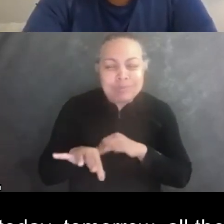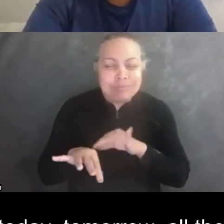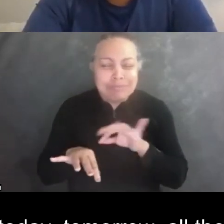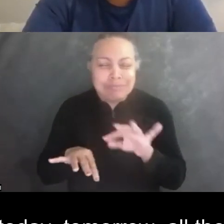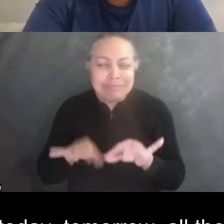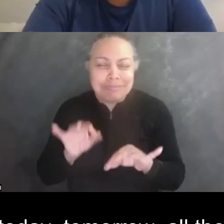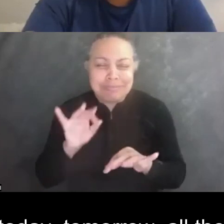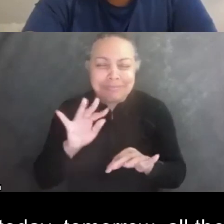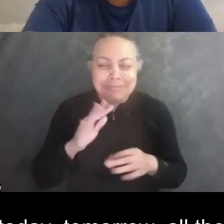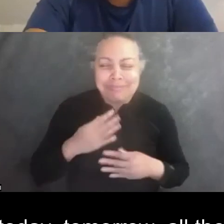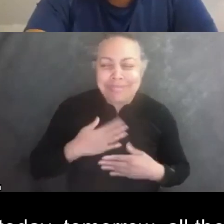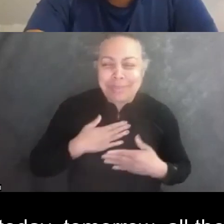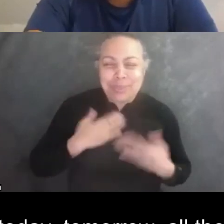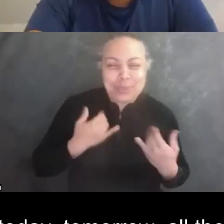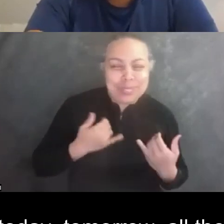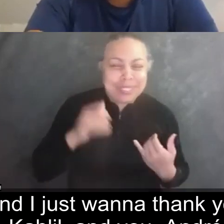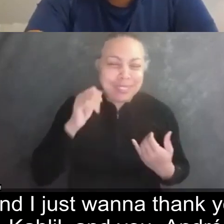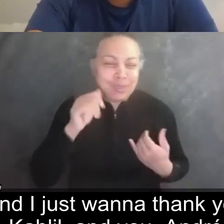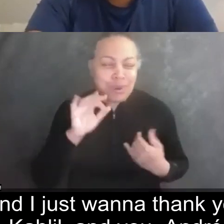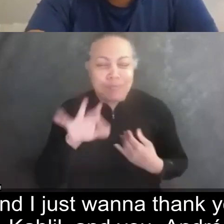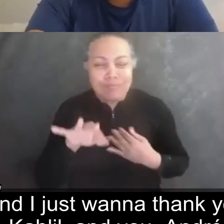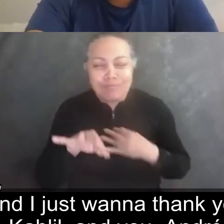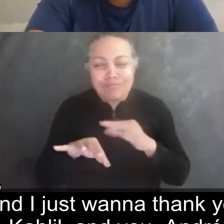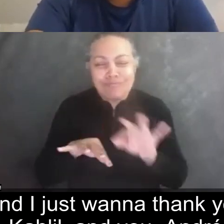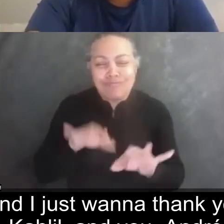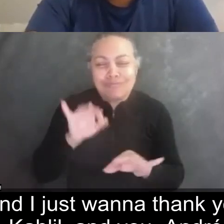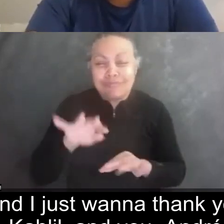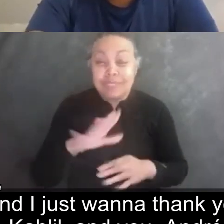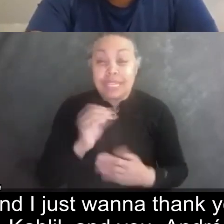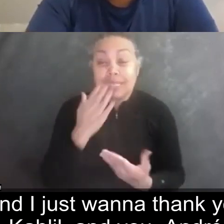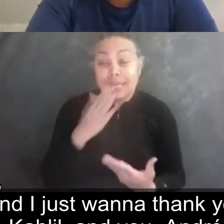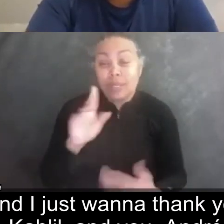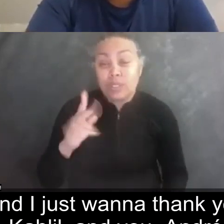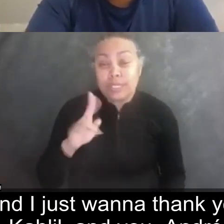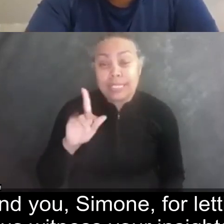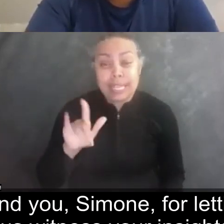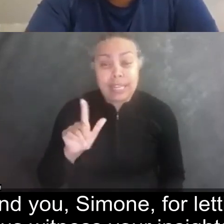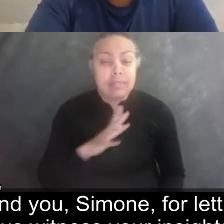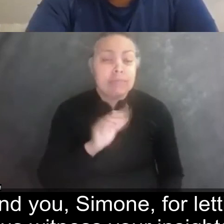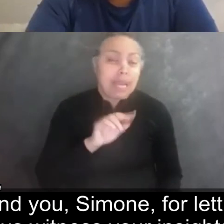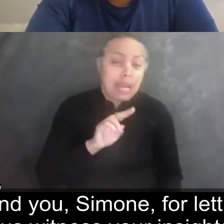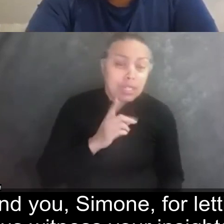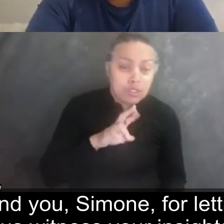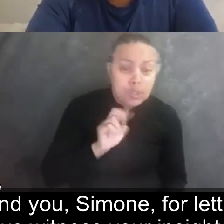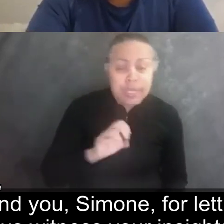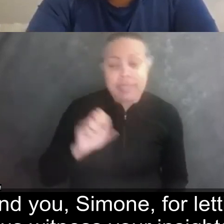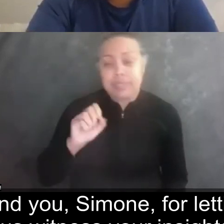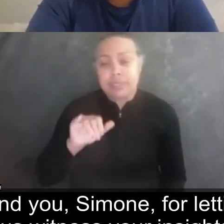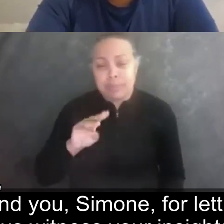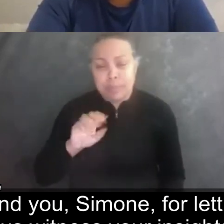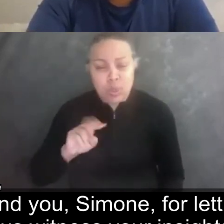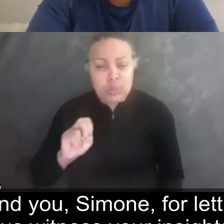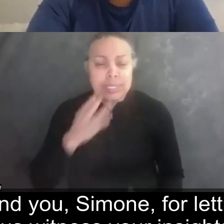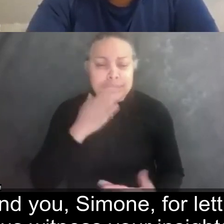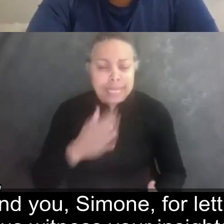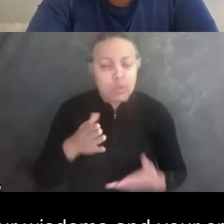today, tomorrow, all the time. And I just want to thank you, Kahlil, and you, André, and you, Simone, for letting us witness